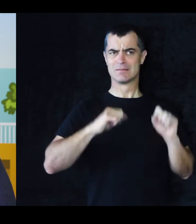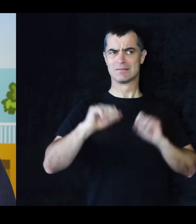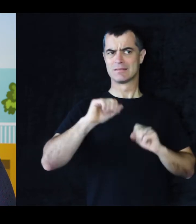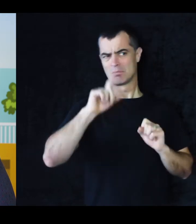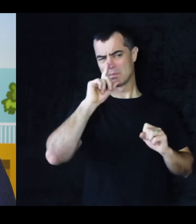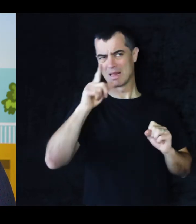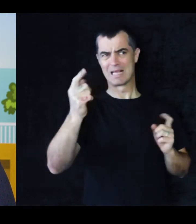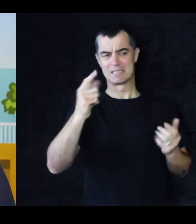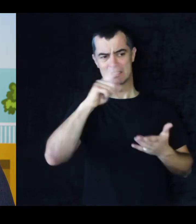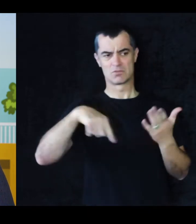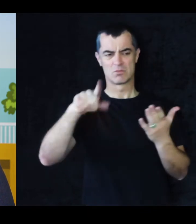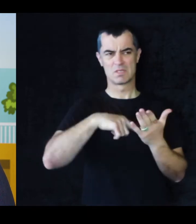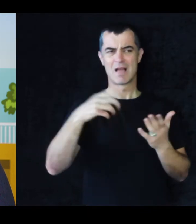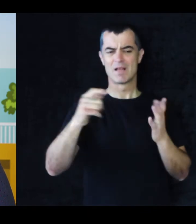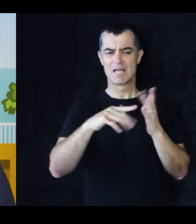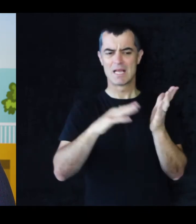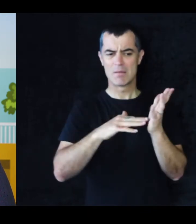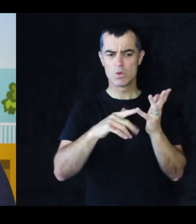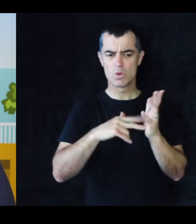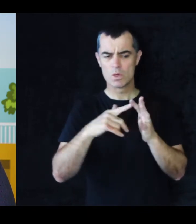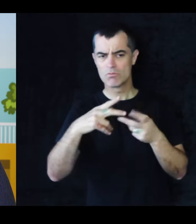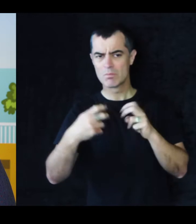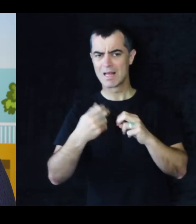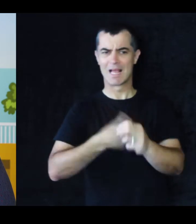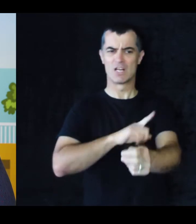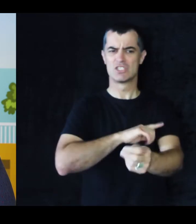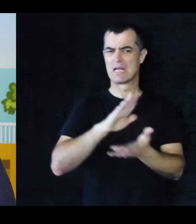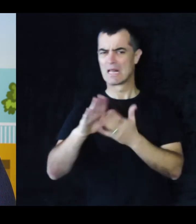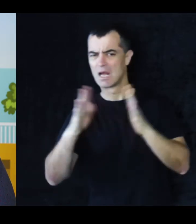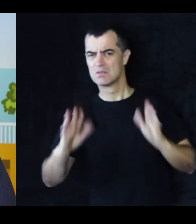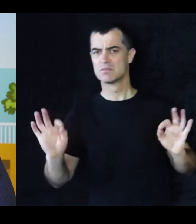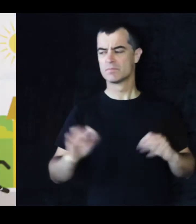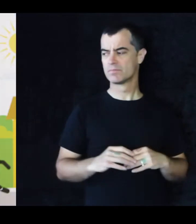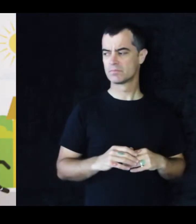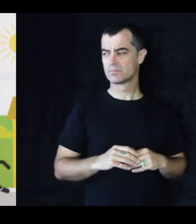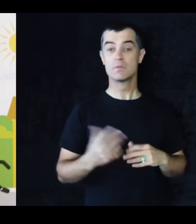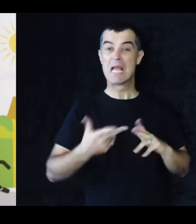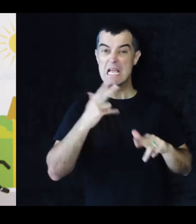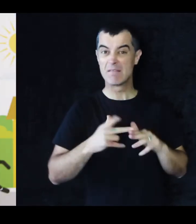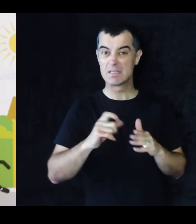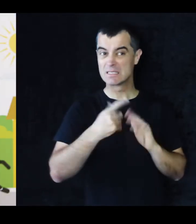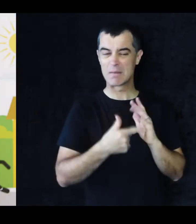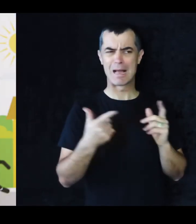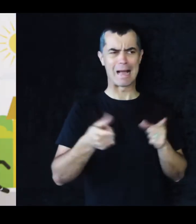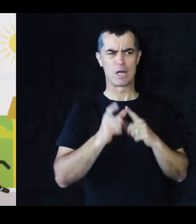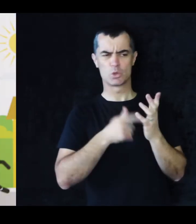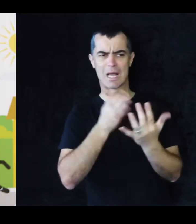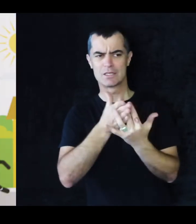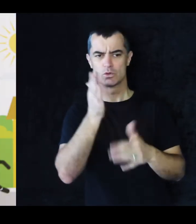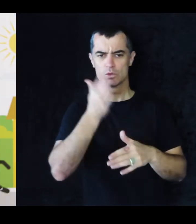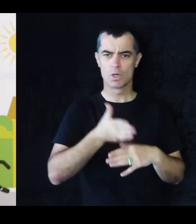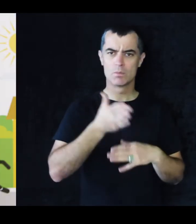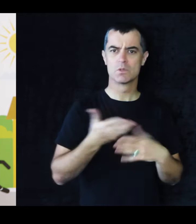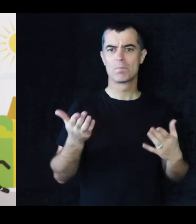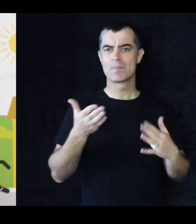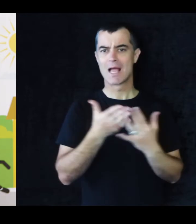think, oh, she has an immune condition, she might not have much energy, she might not keep the place clean. If you're disabled, it's really hard to, say,